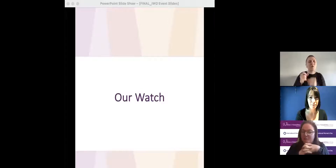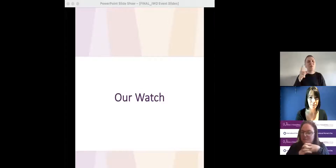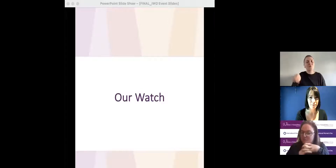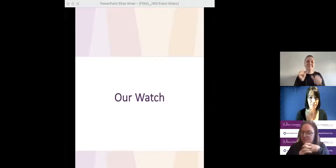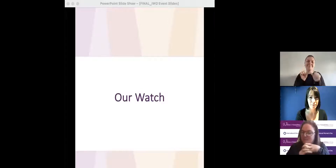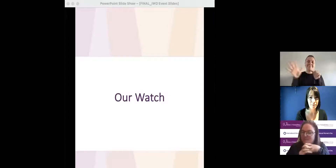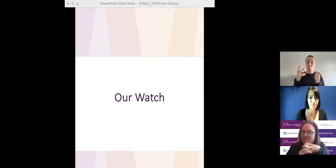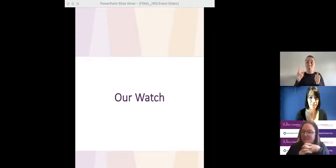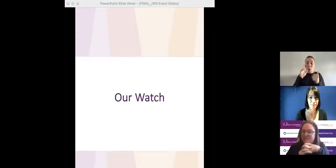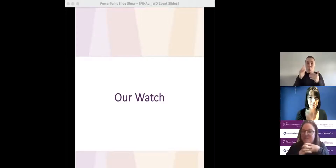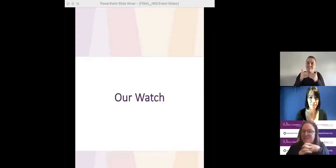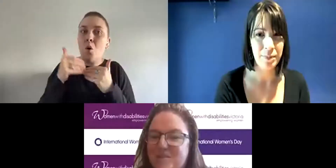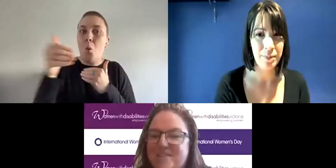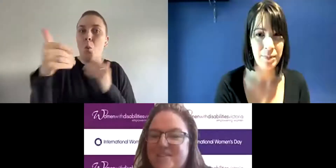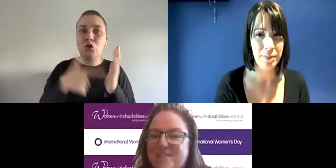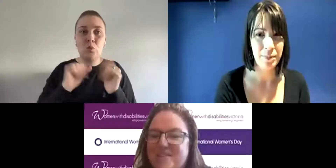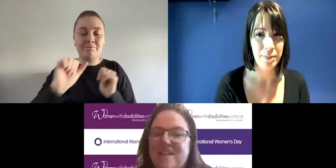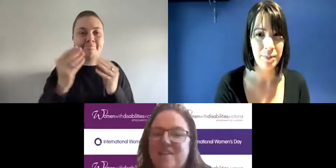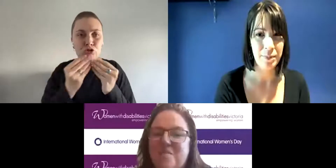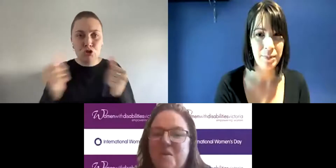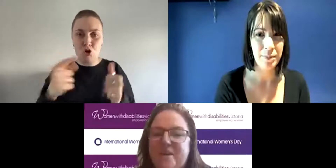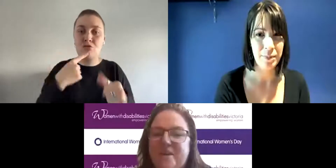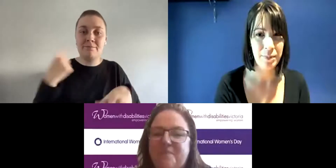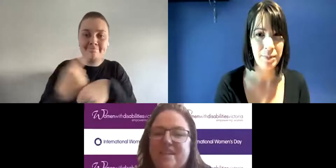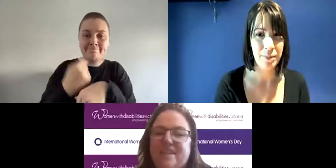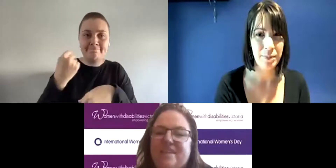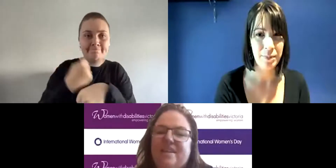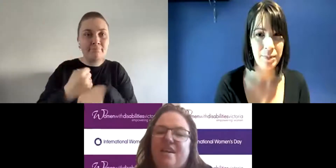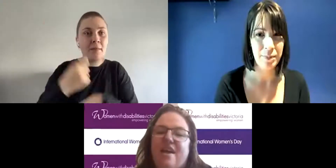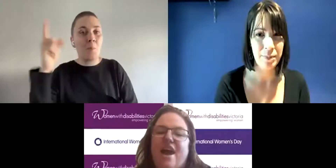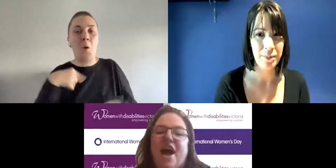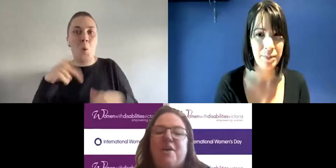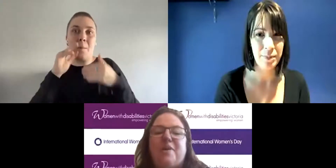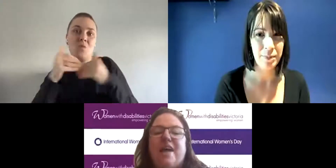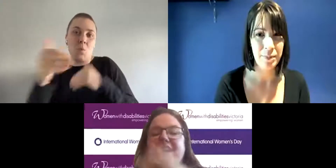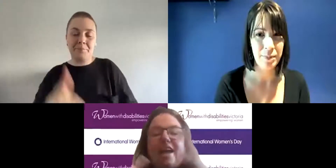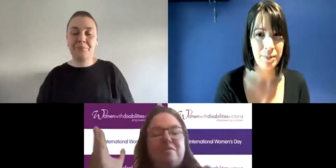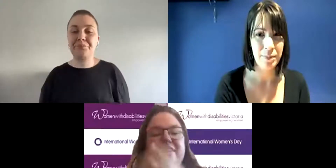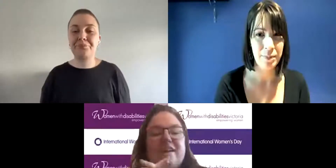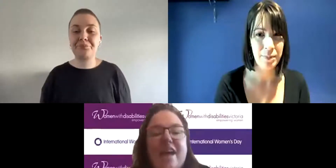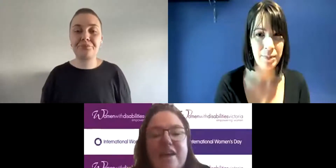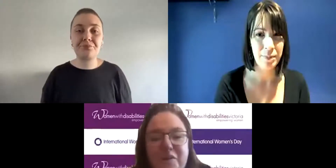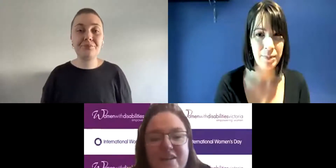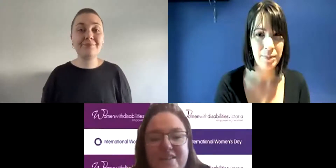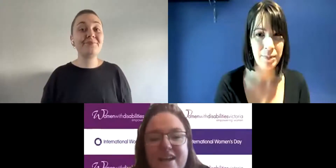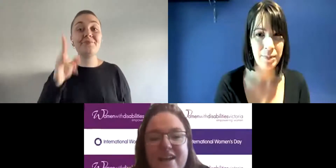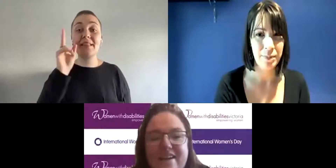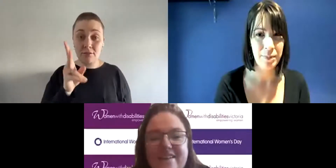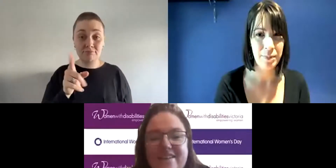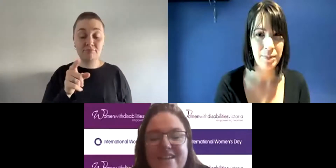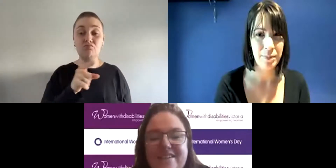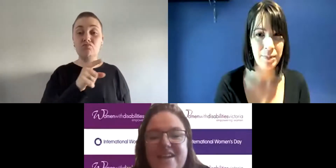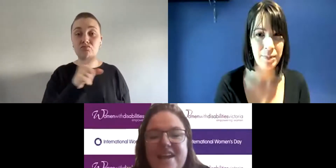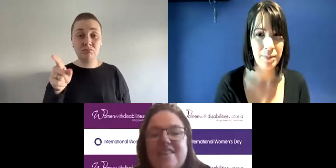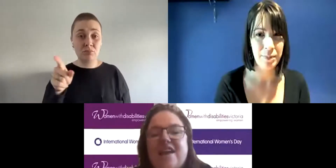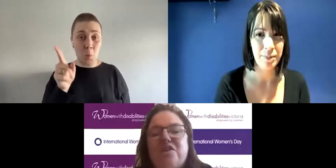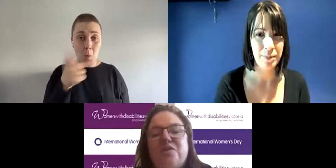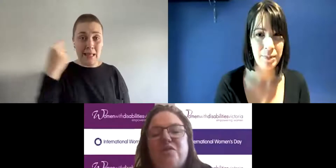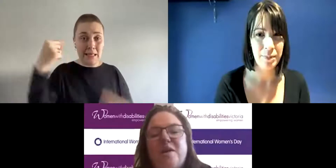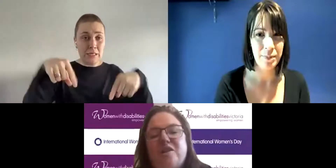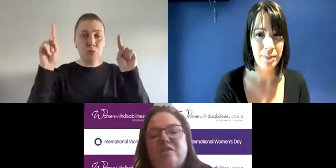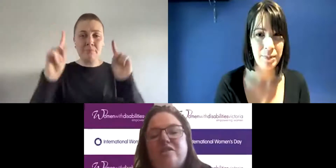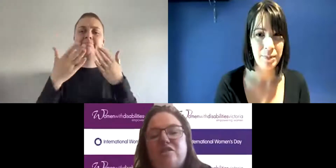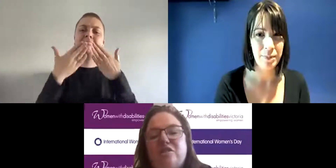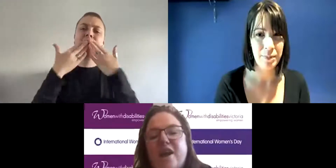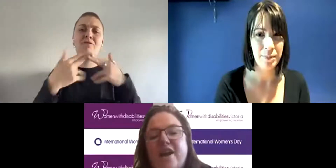very much forward to the resource that you're creating at the moment. Again, everyone that's here today, thank you for